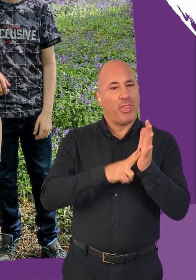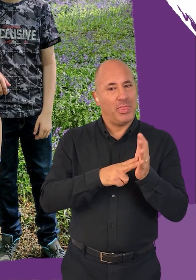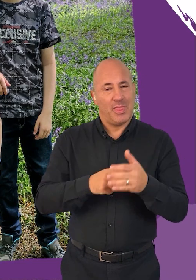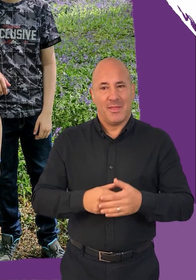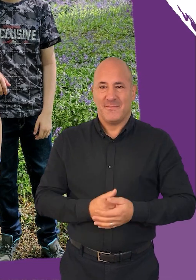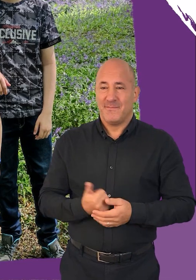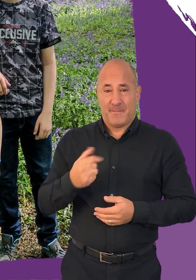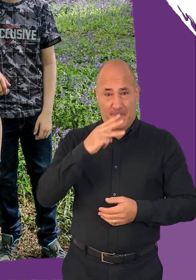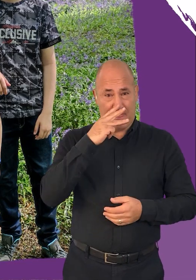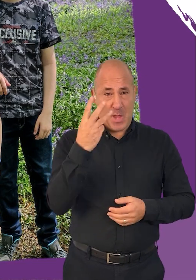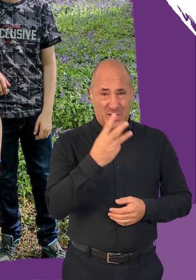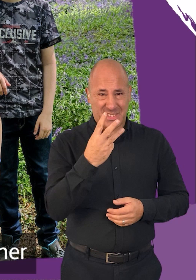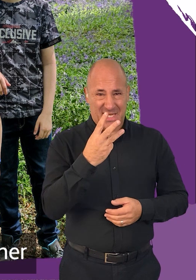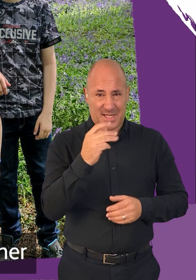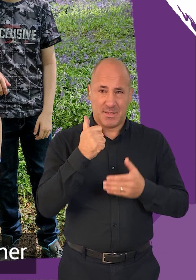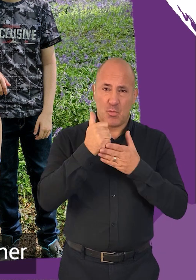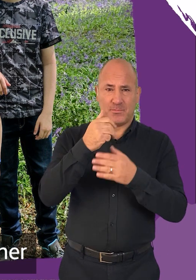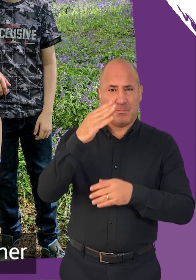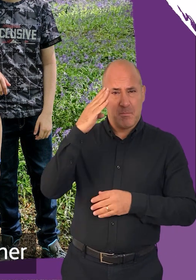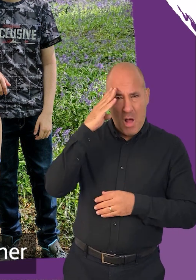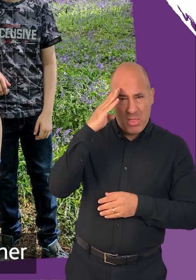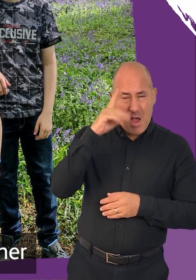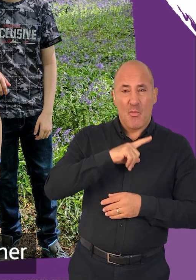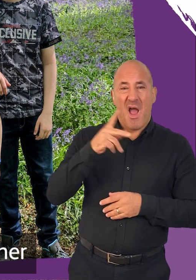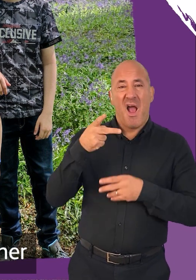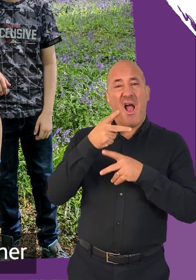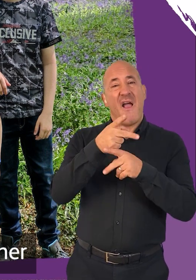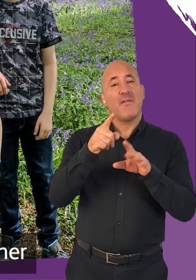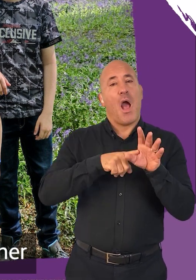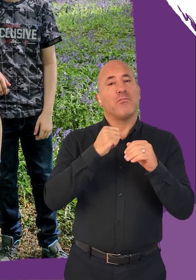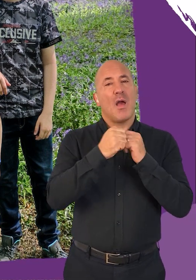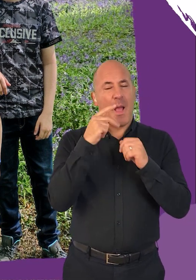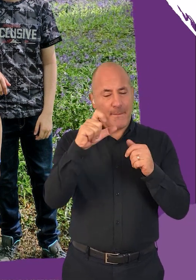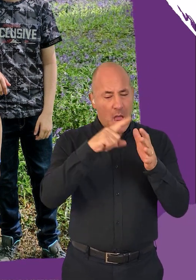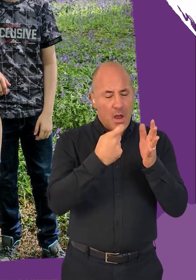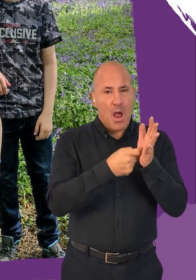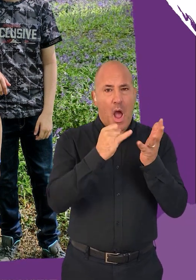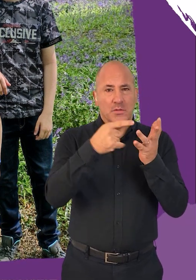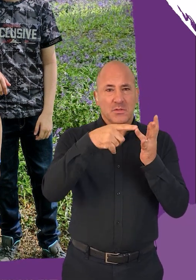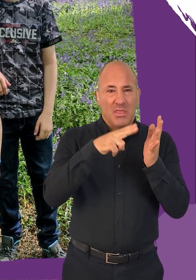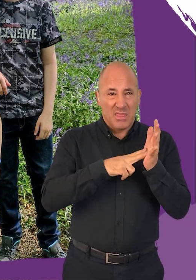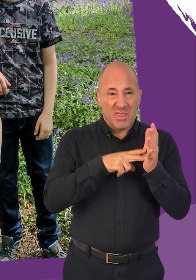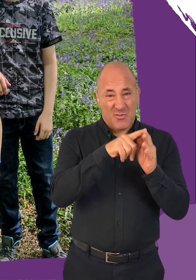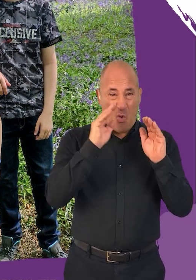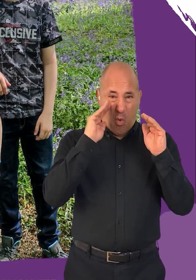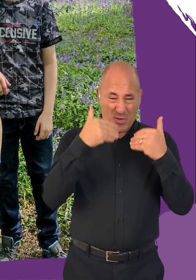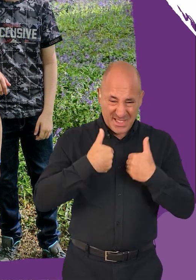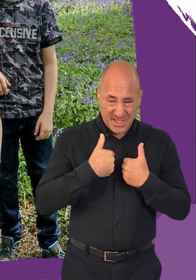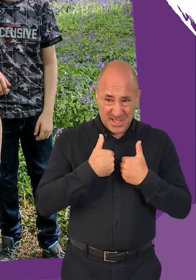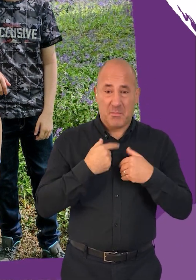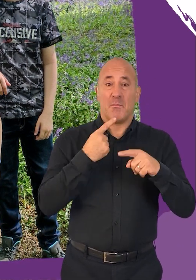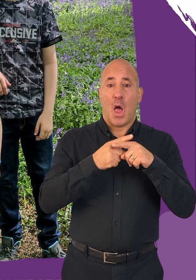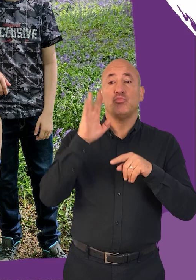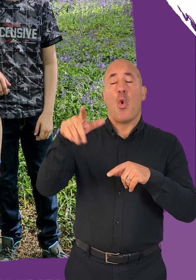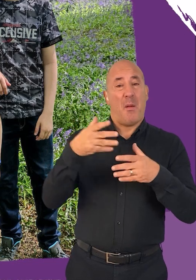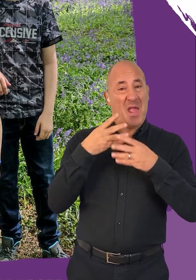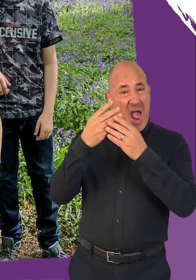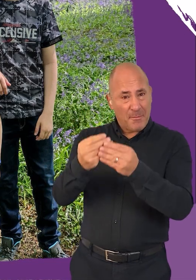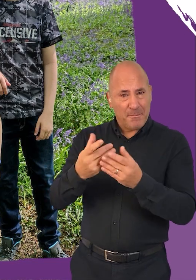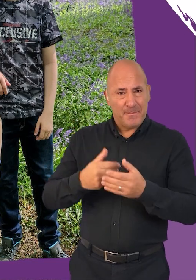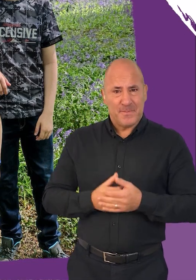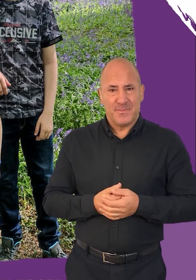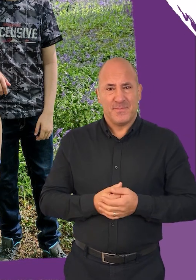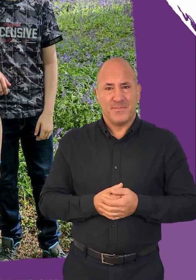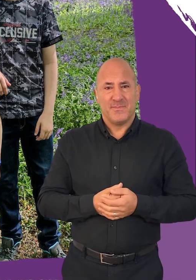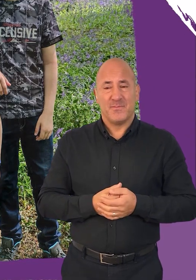Cameron Yates. 13-year-old Cameron supports his mother to look after younger brother Carson, who is autistic, as